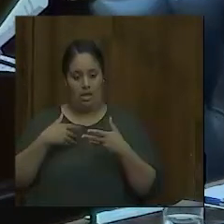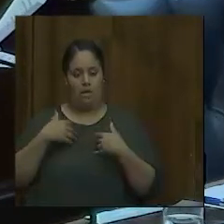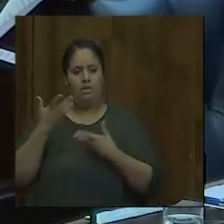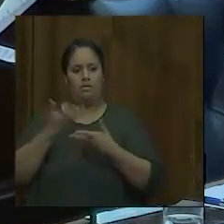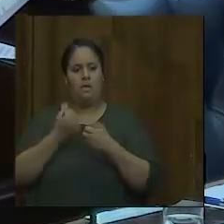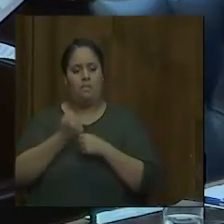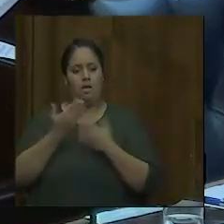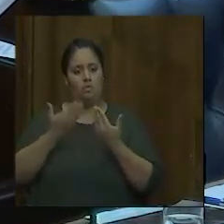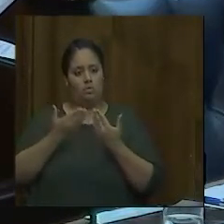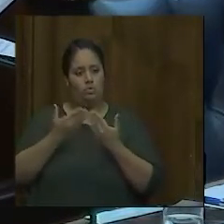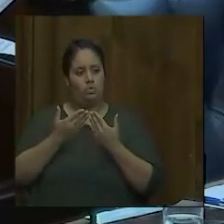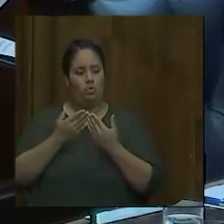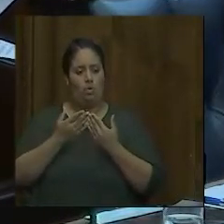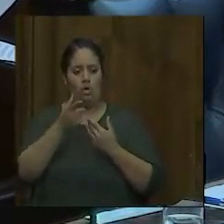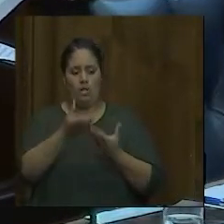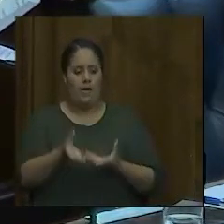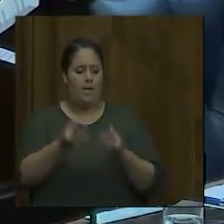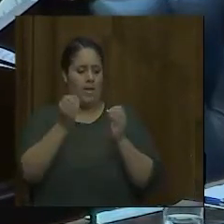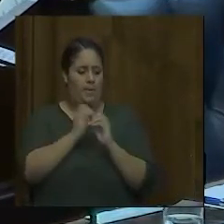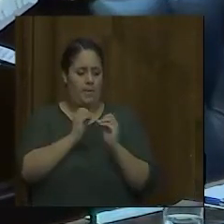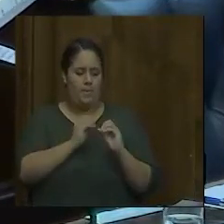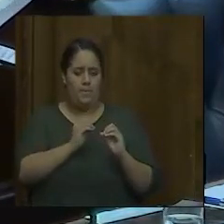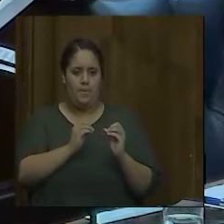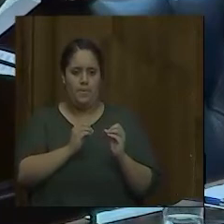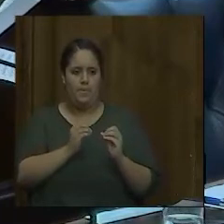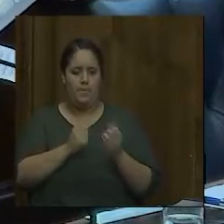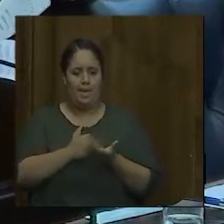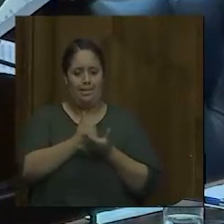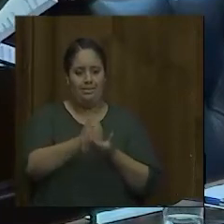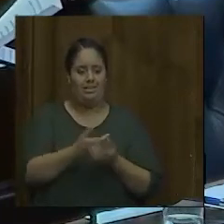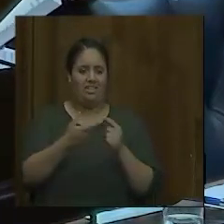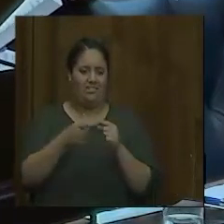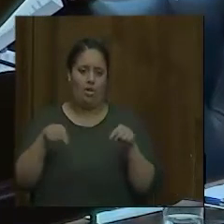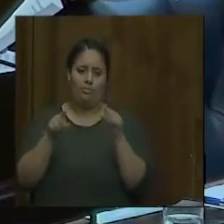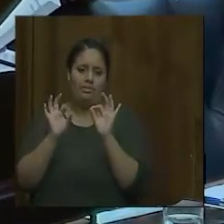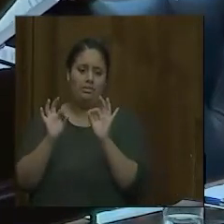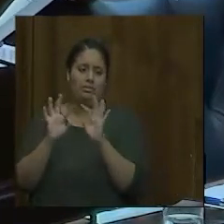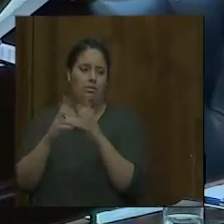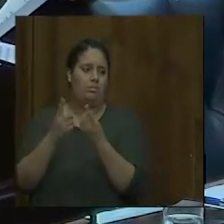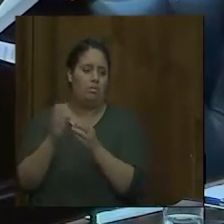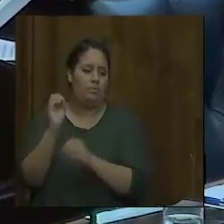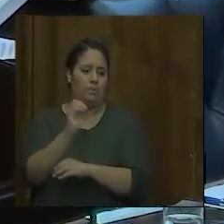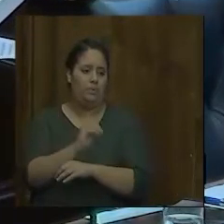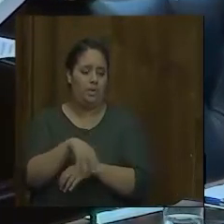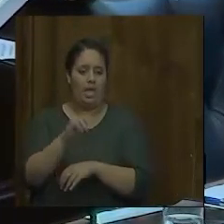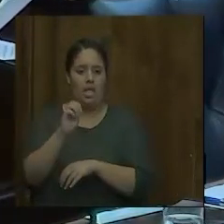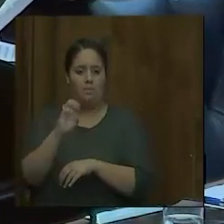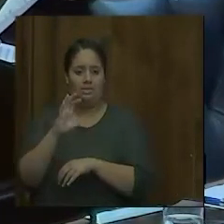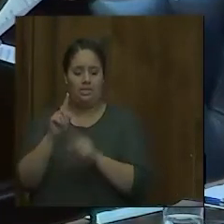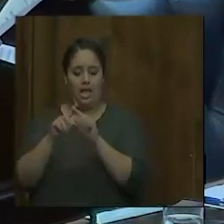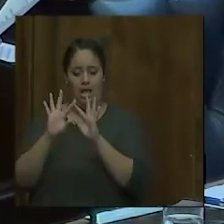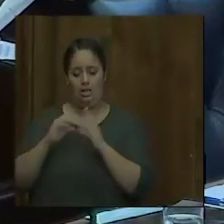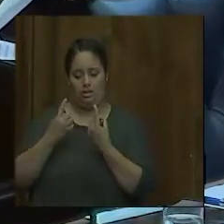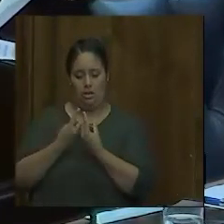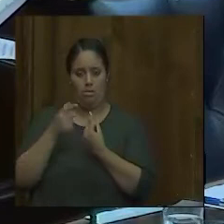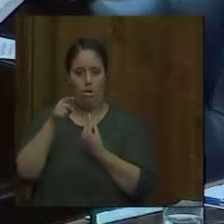school that didn't receive any assistance from this department. The MEC and the